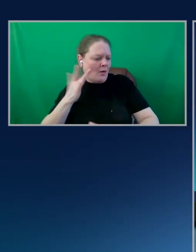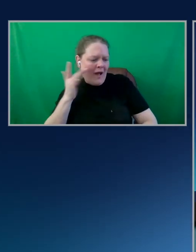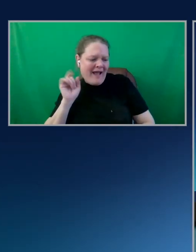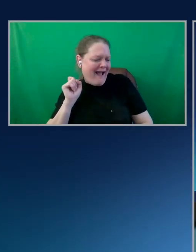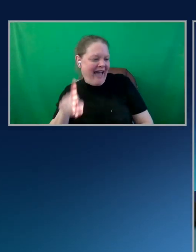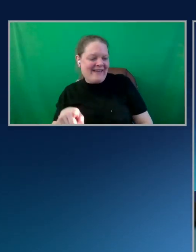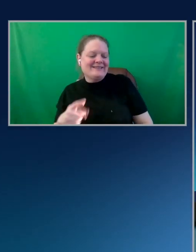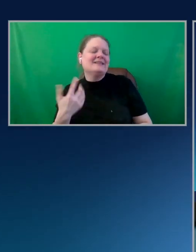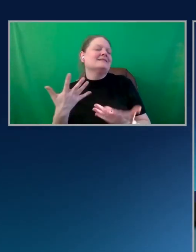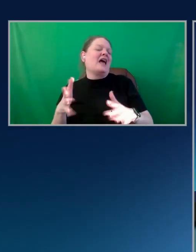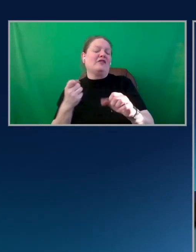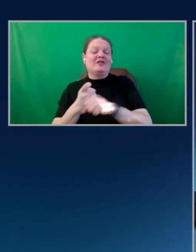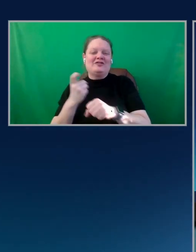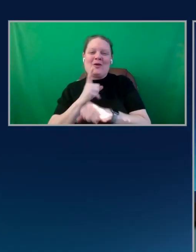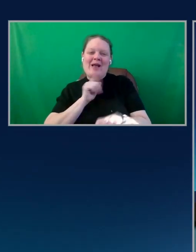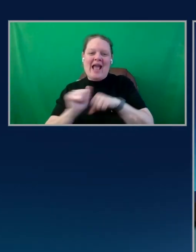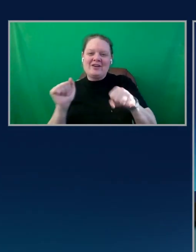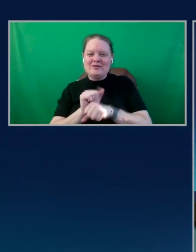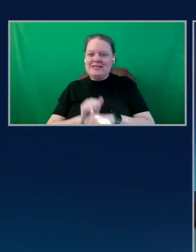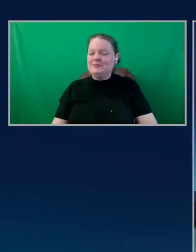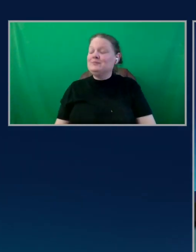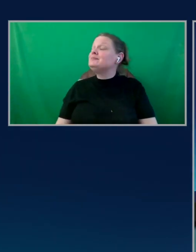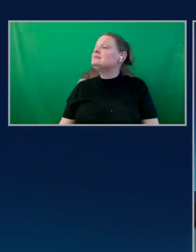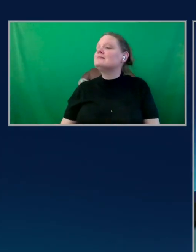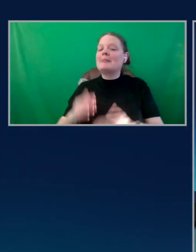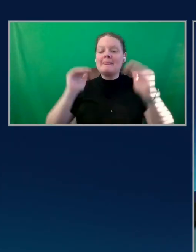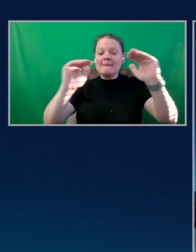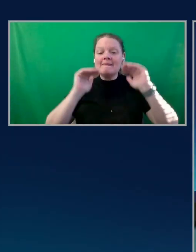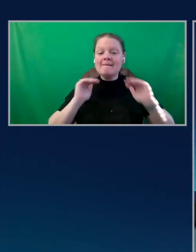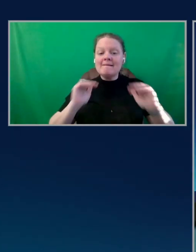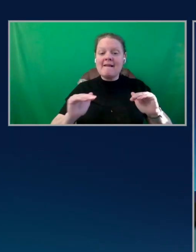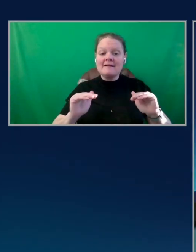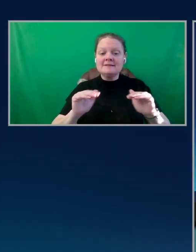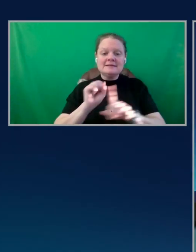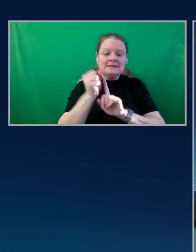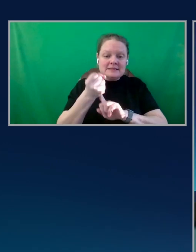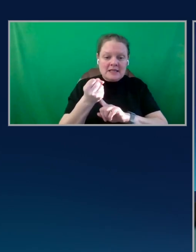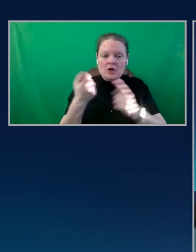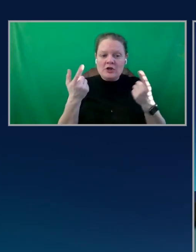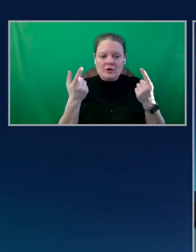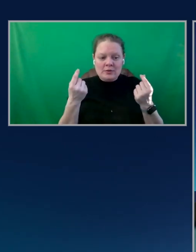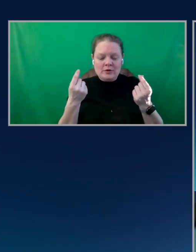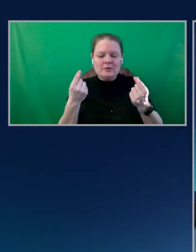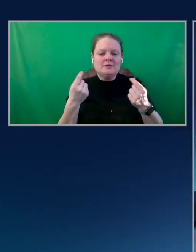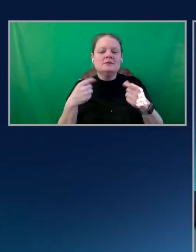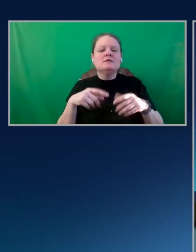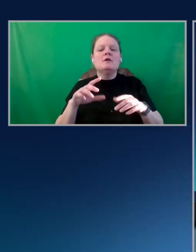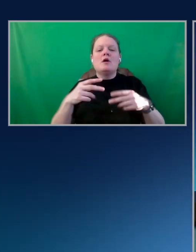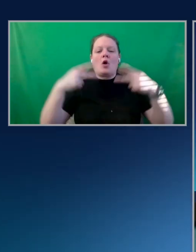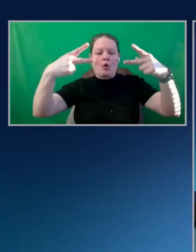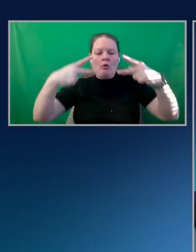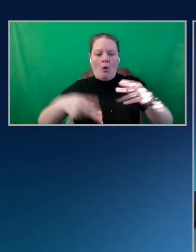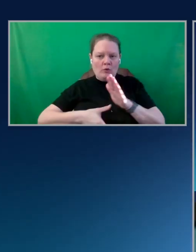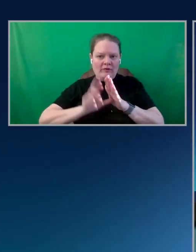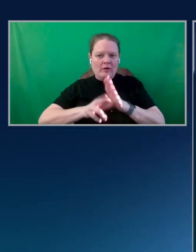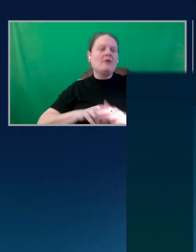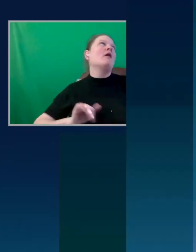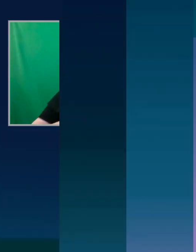joke, actually. So the next scenario here is we're going to go into code reviews. My favorite.